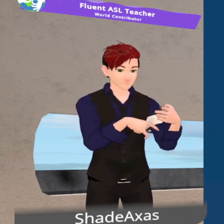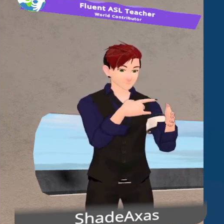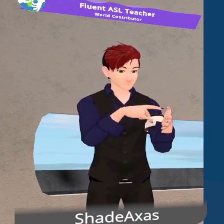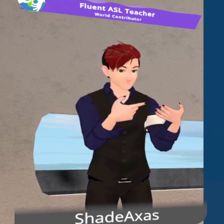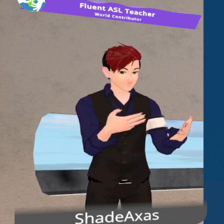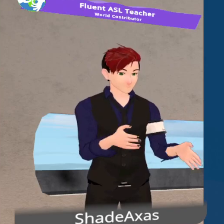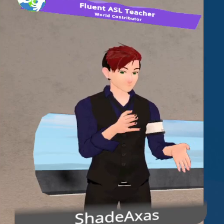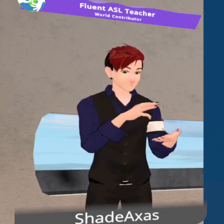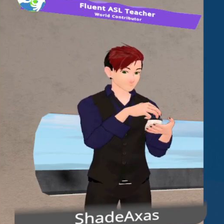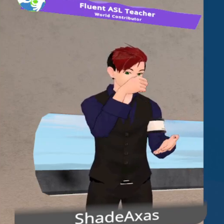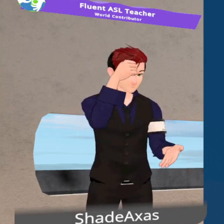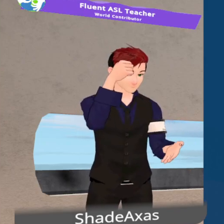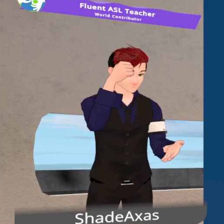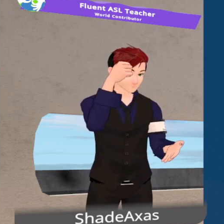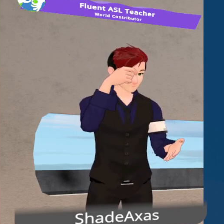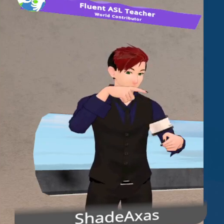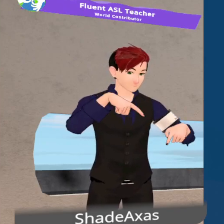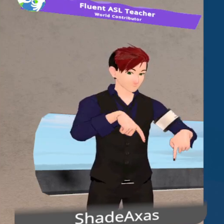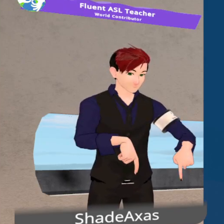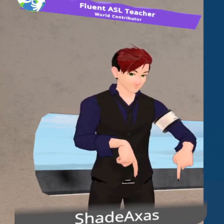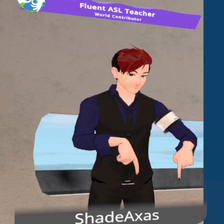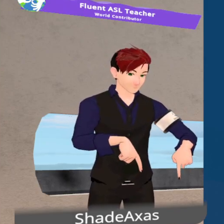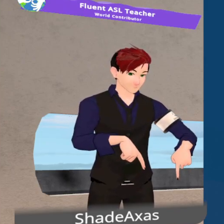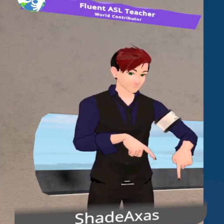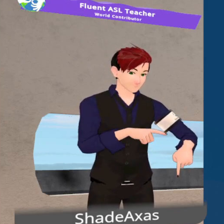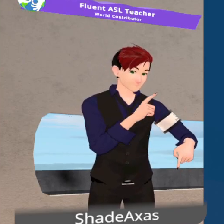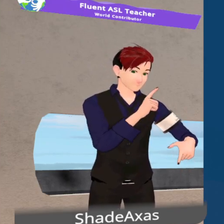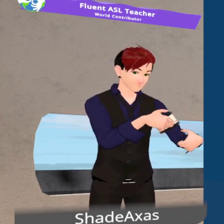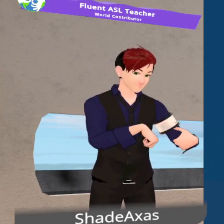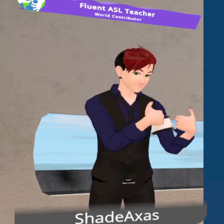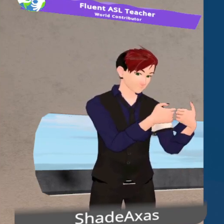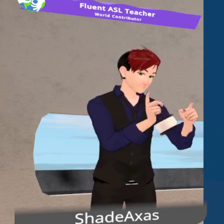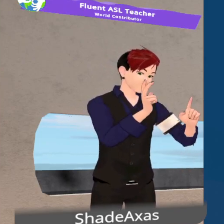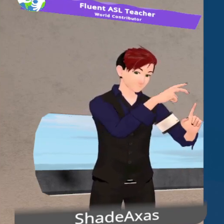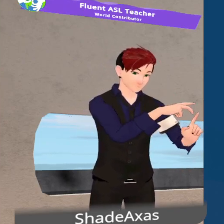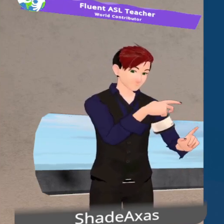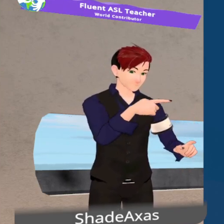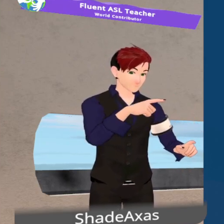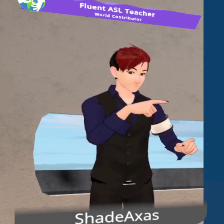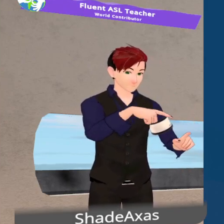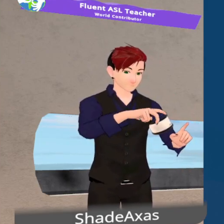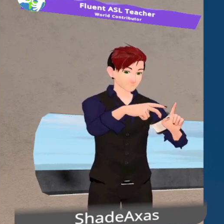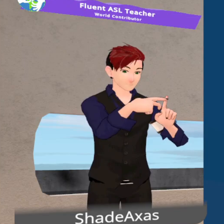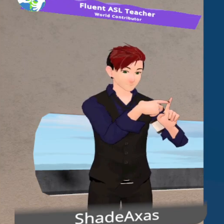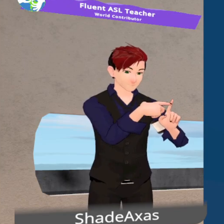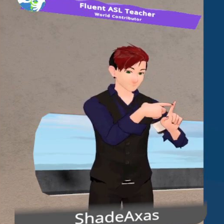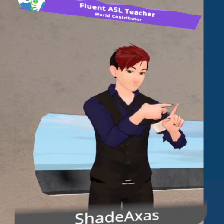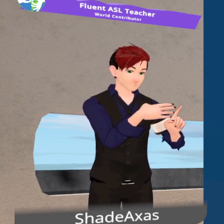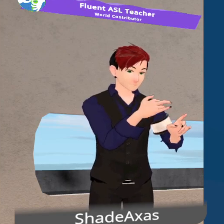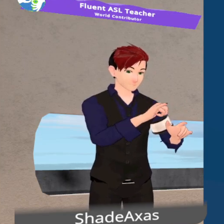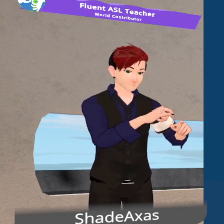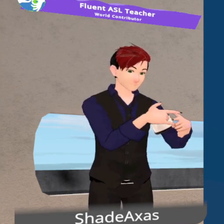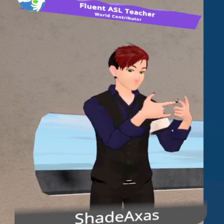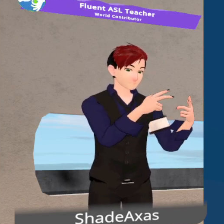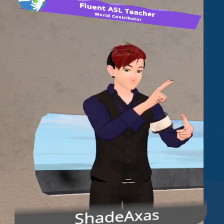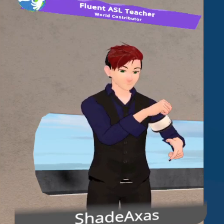learned here in real life, are they going to look at me like I'm crazy? Is that like a big no? Or is